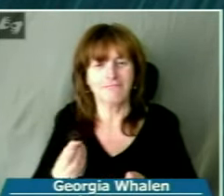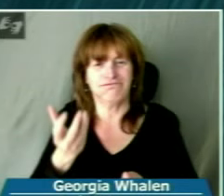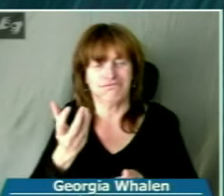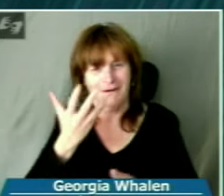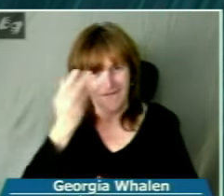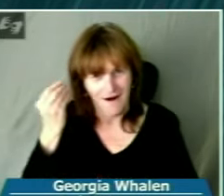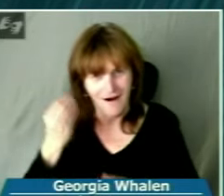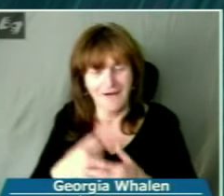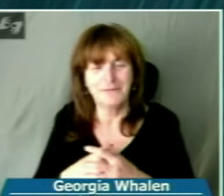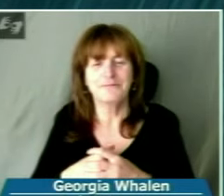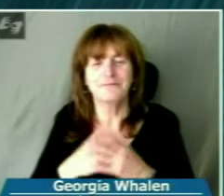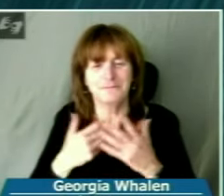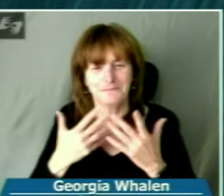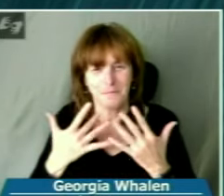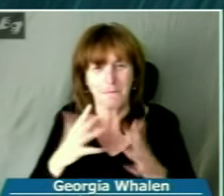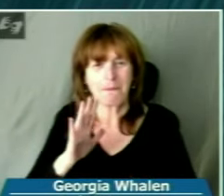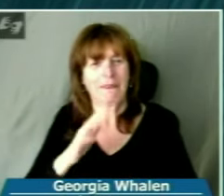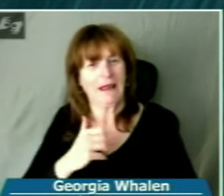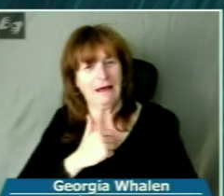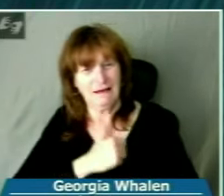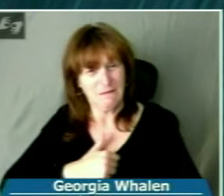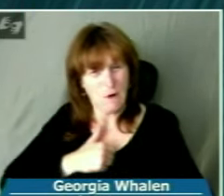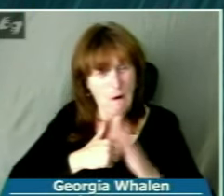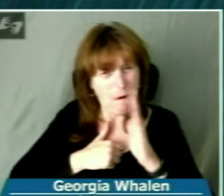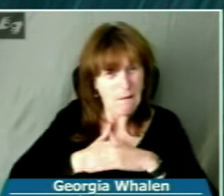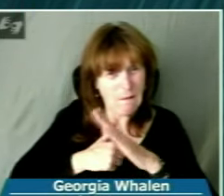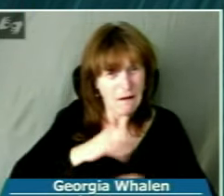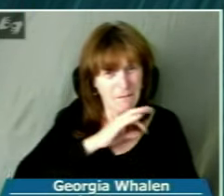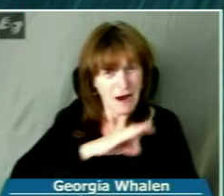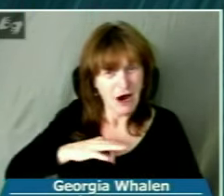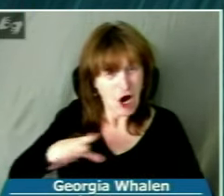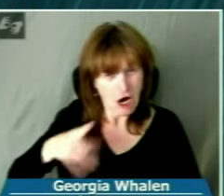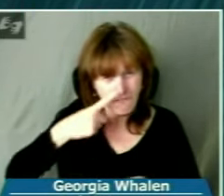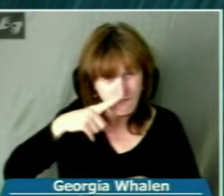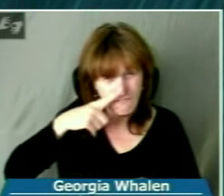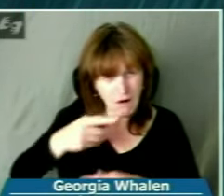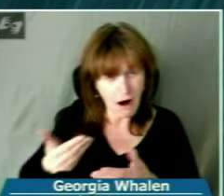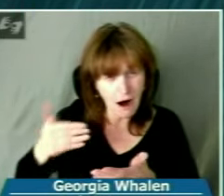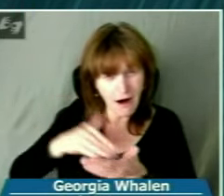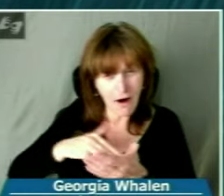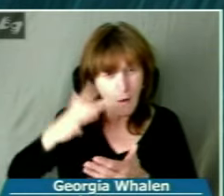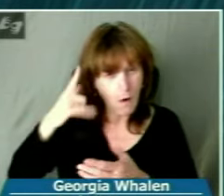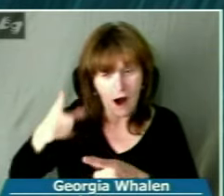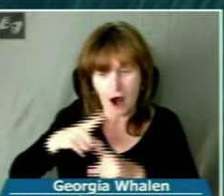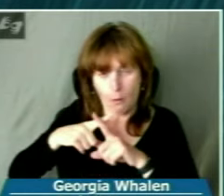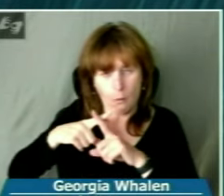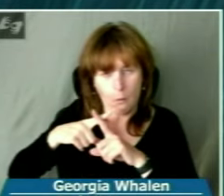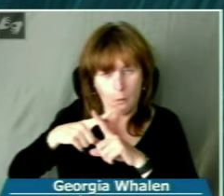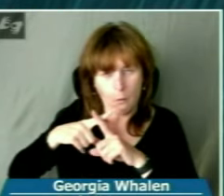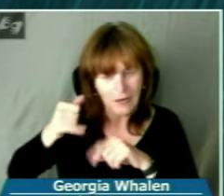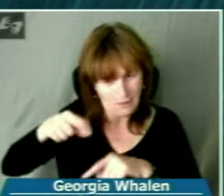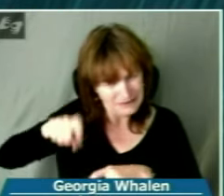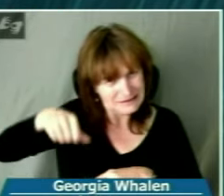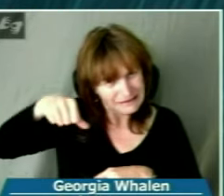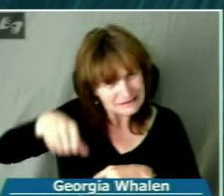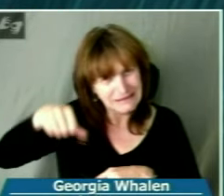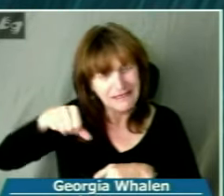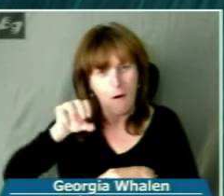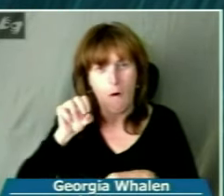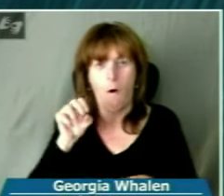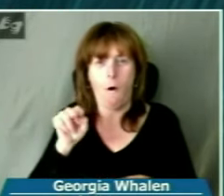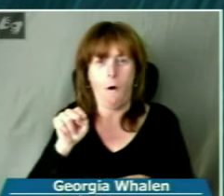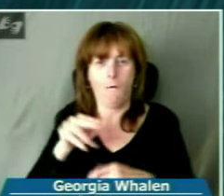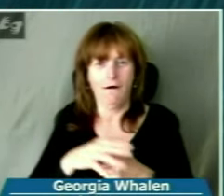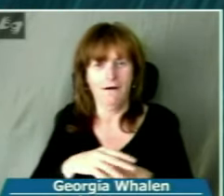Sorry about that, Mr. Mayor. We had you on mute. Am I on mute? You are on now, Mr. Mayor. We can hear you. Sorry about that. Certainly like to be heard,